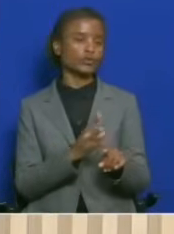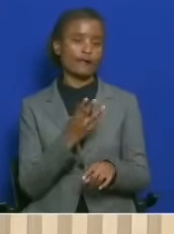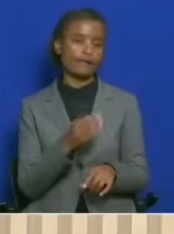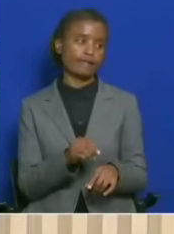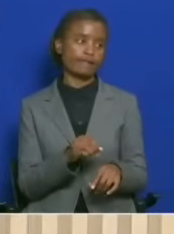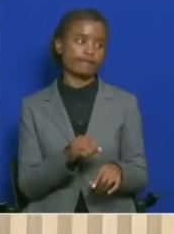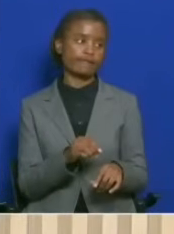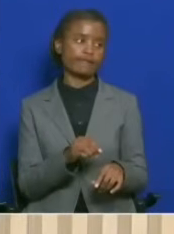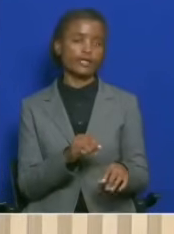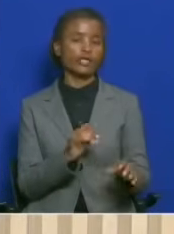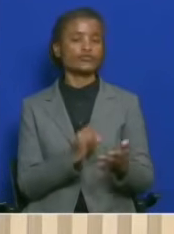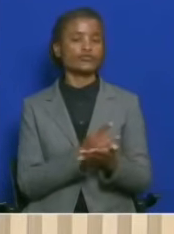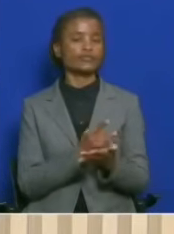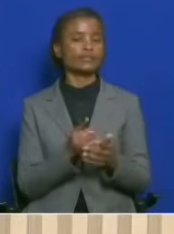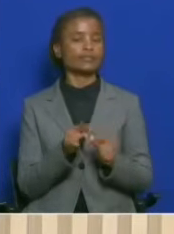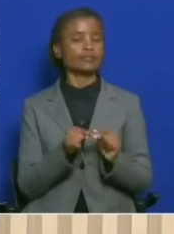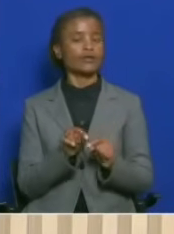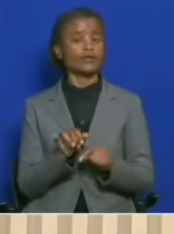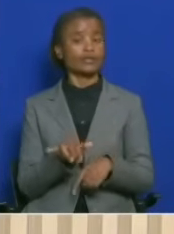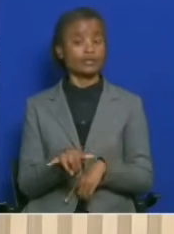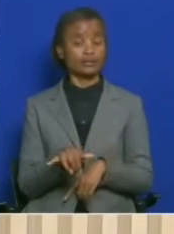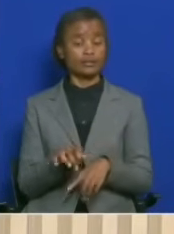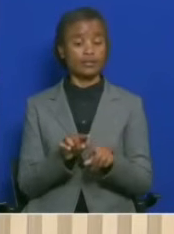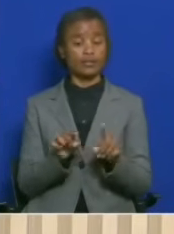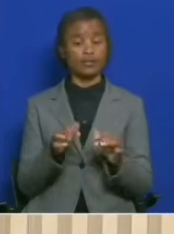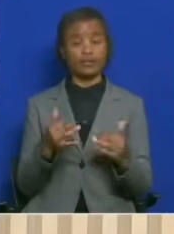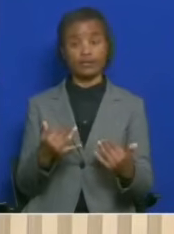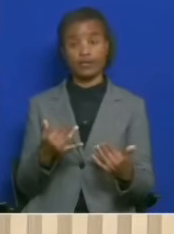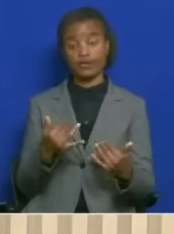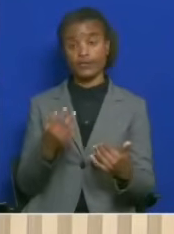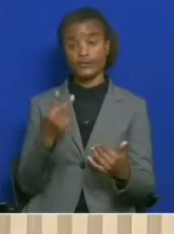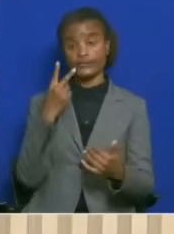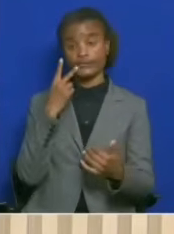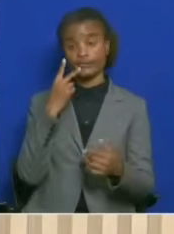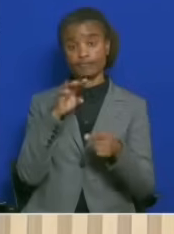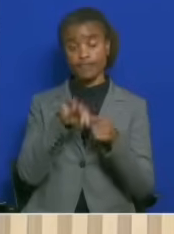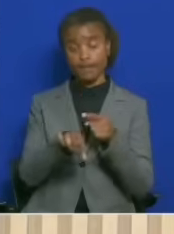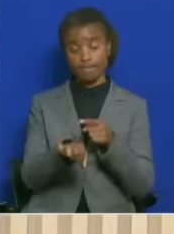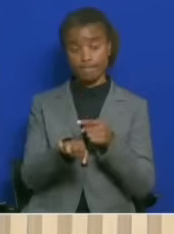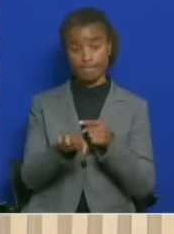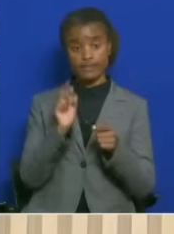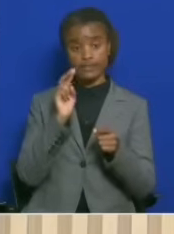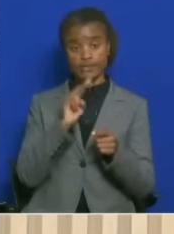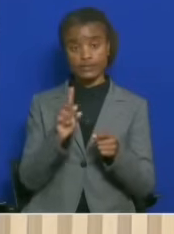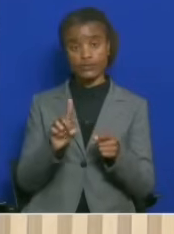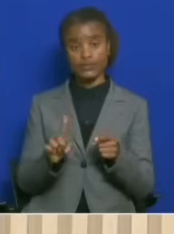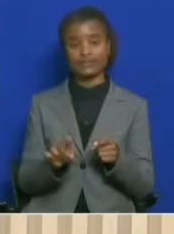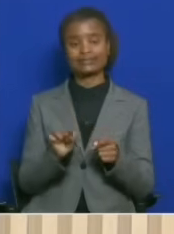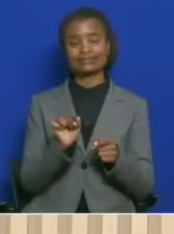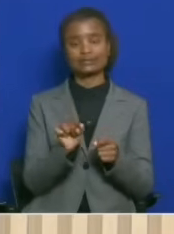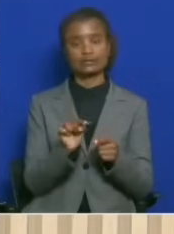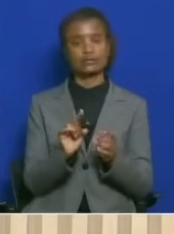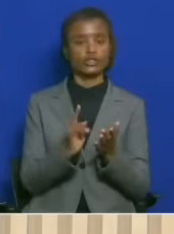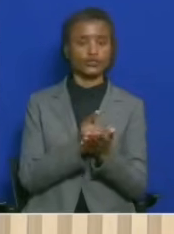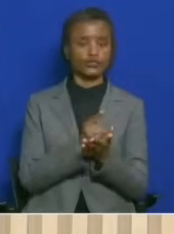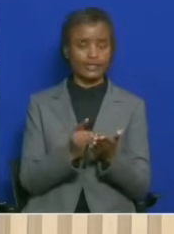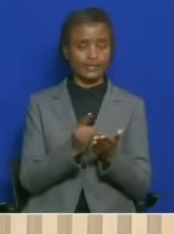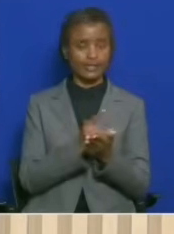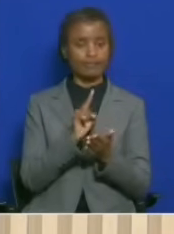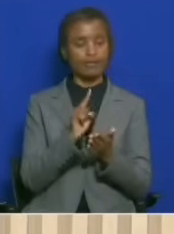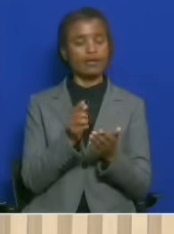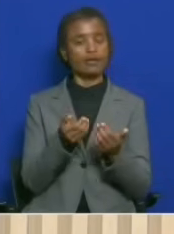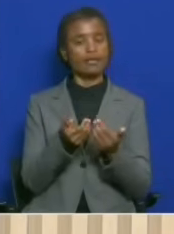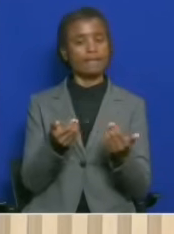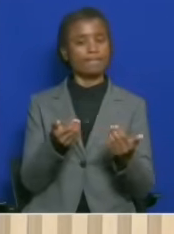exchange. But what we see here is there are gaps all over the place. And it's